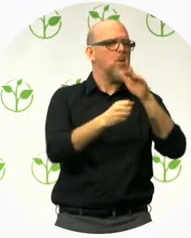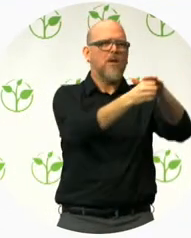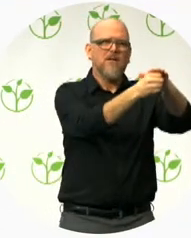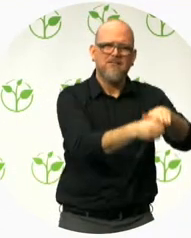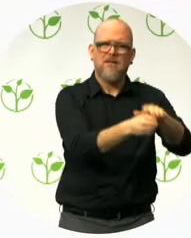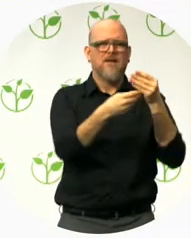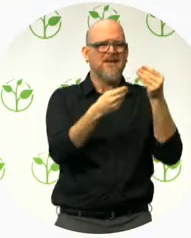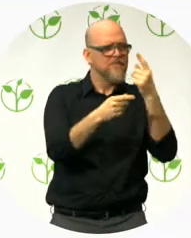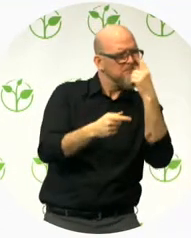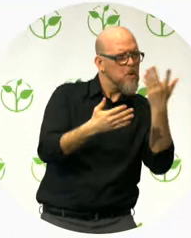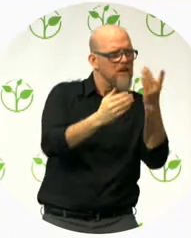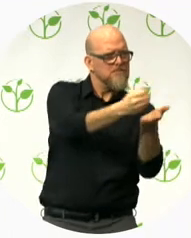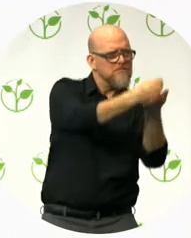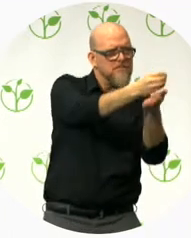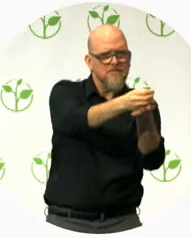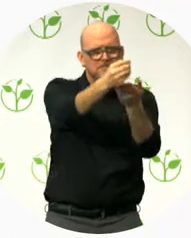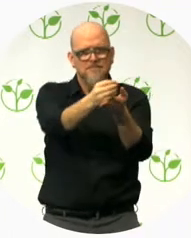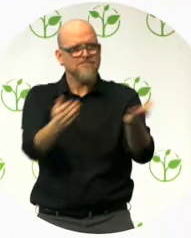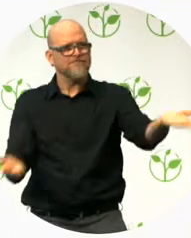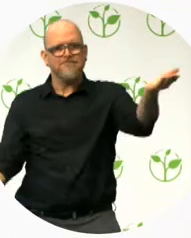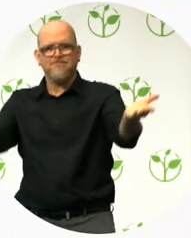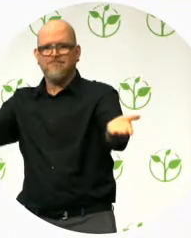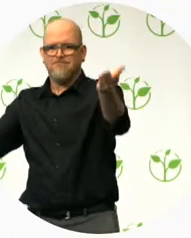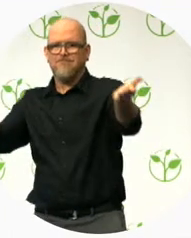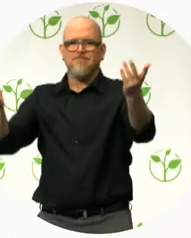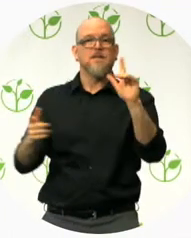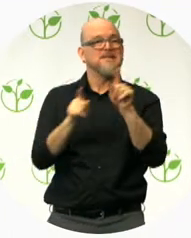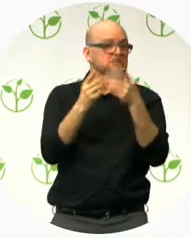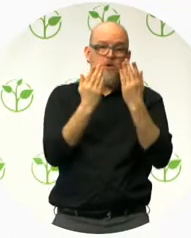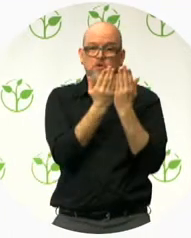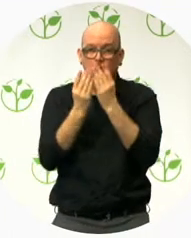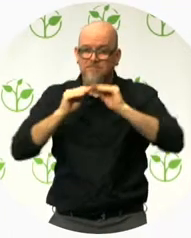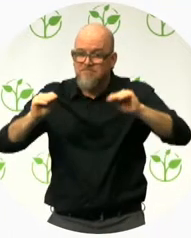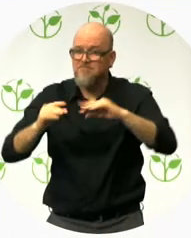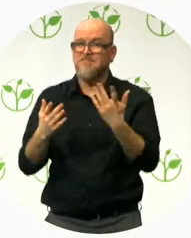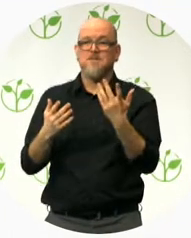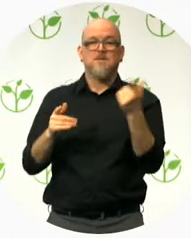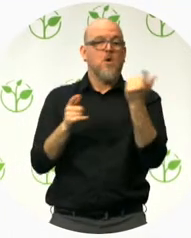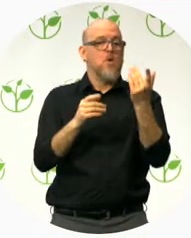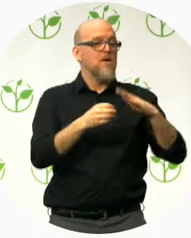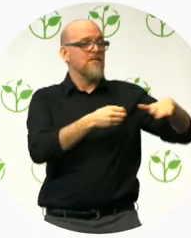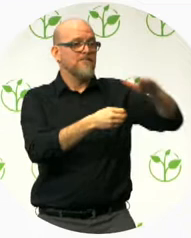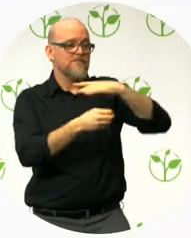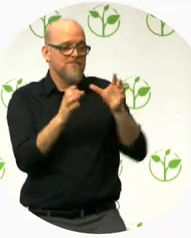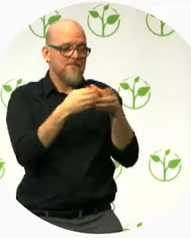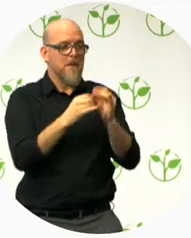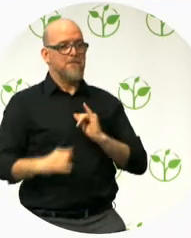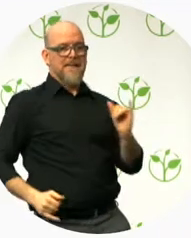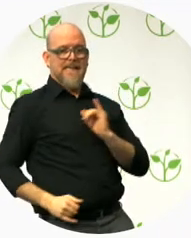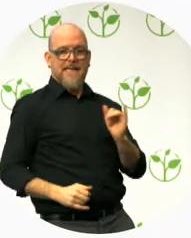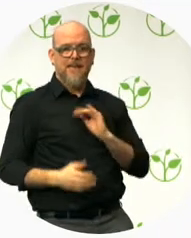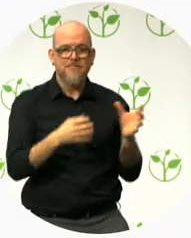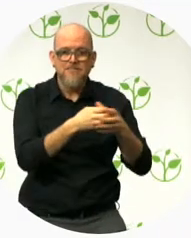for example, participating in schools as equal as peers, easy access to health services,